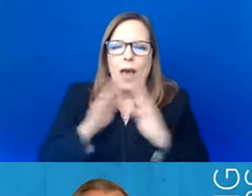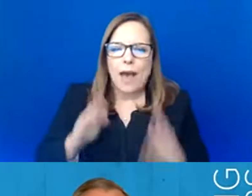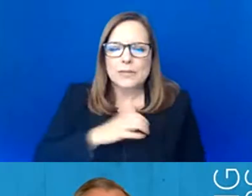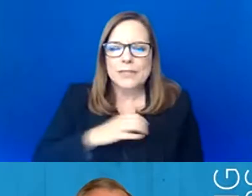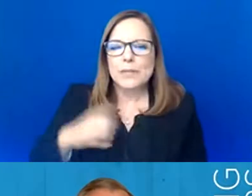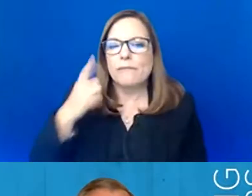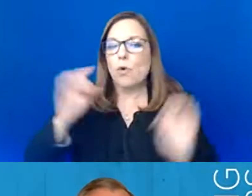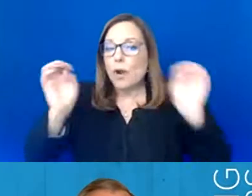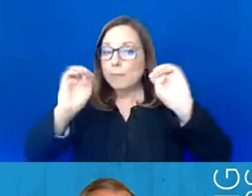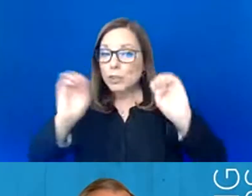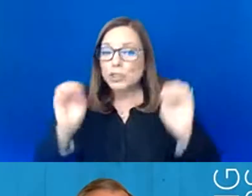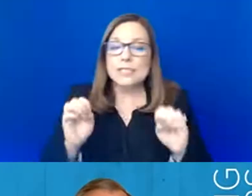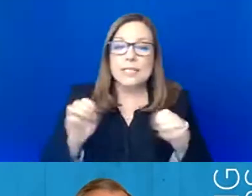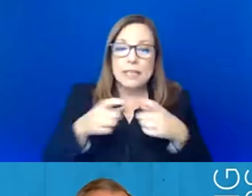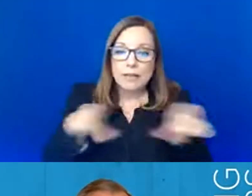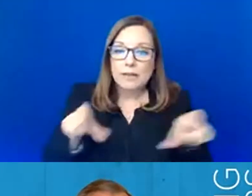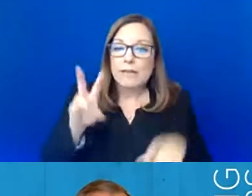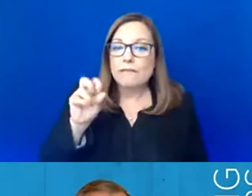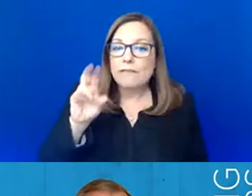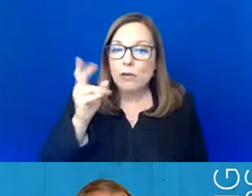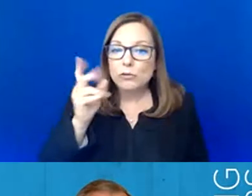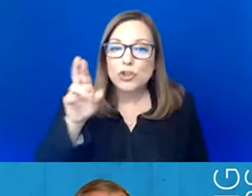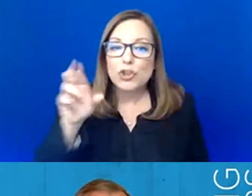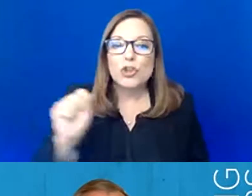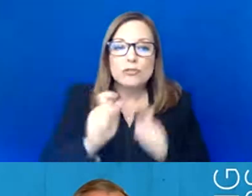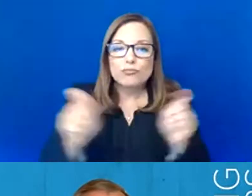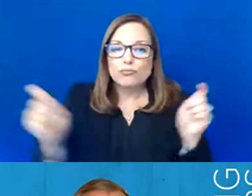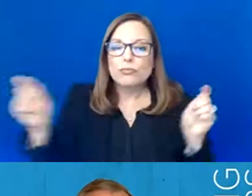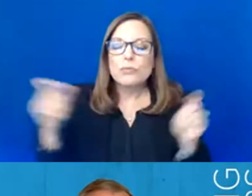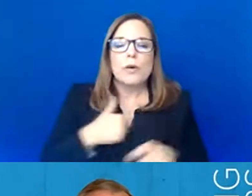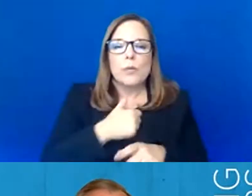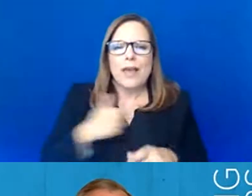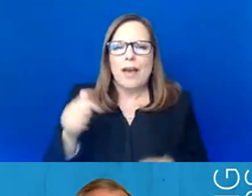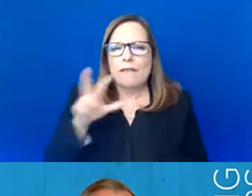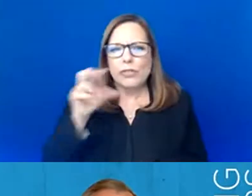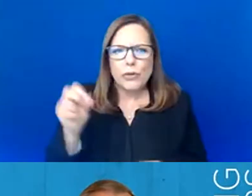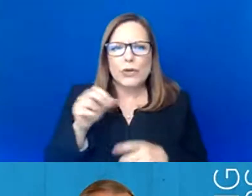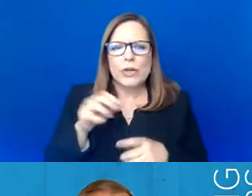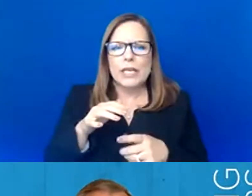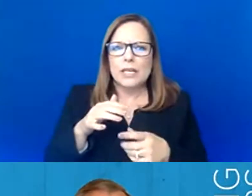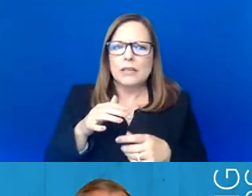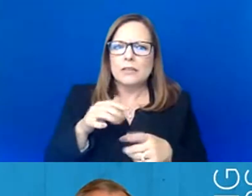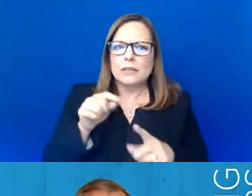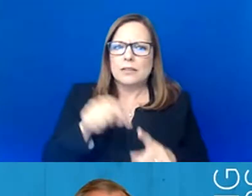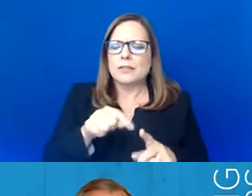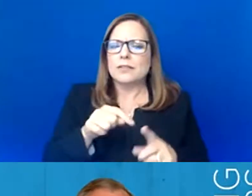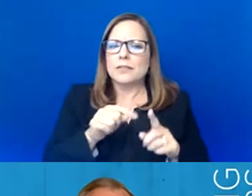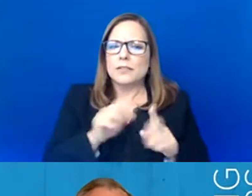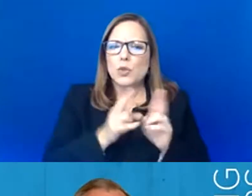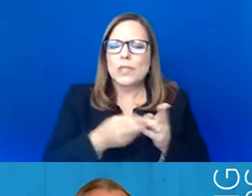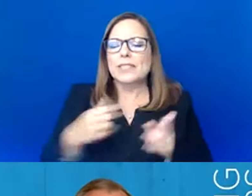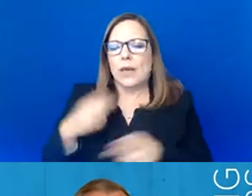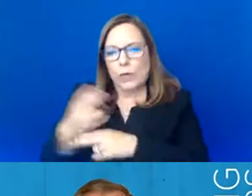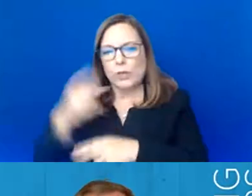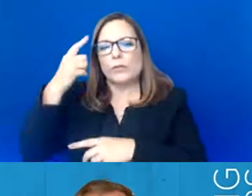housing vouchers. We have 30 units of transitional housing that we use Section 8 vouchers for, which is they were never